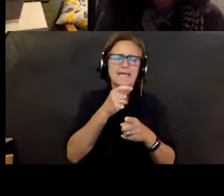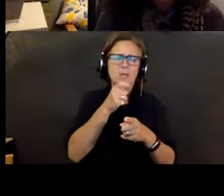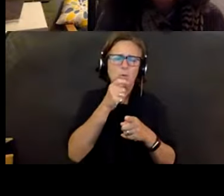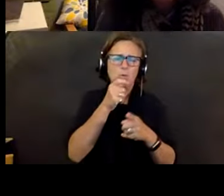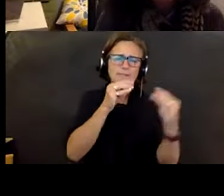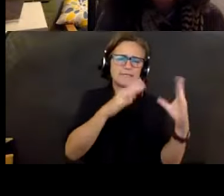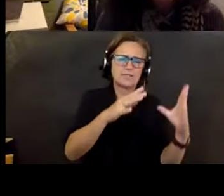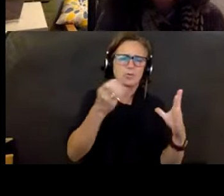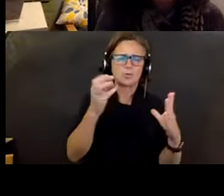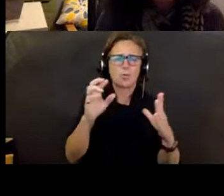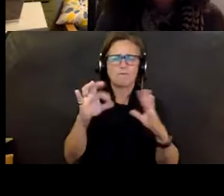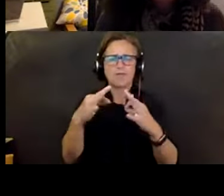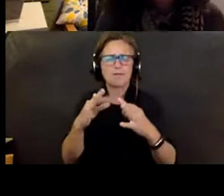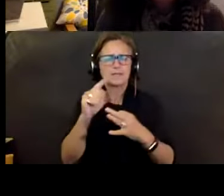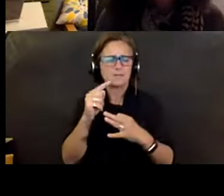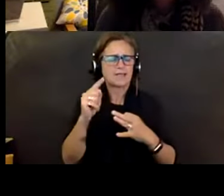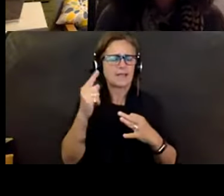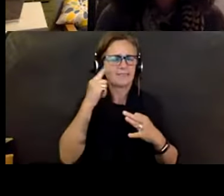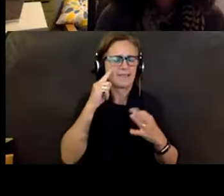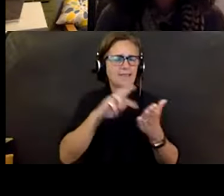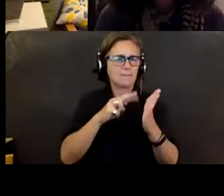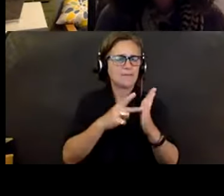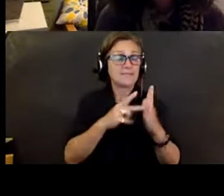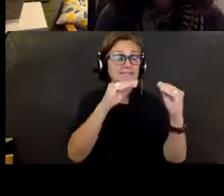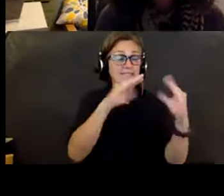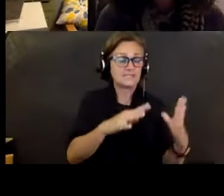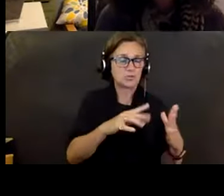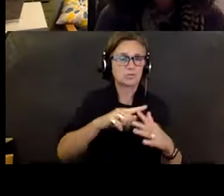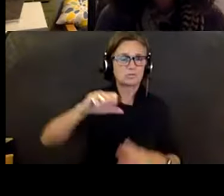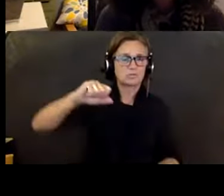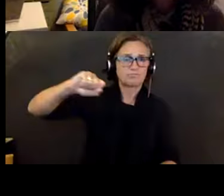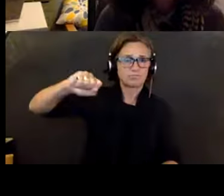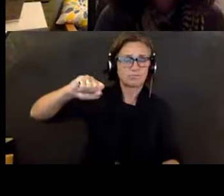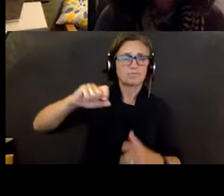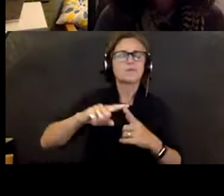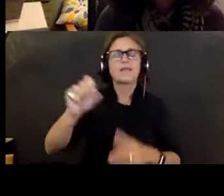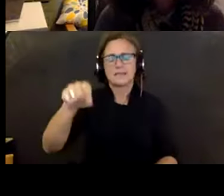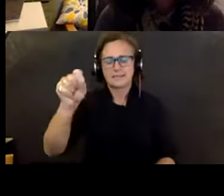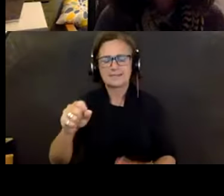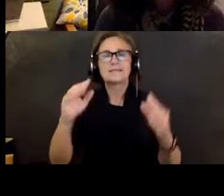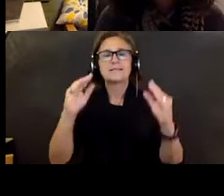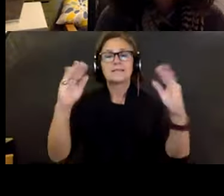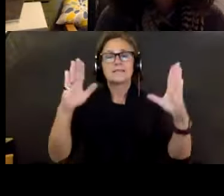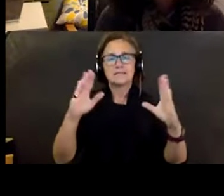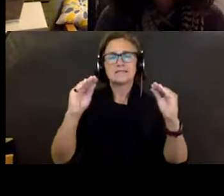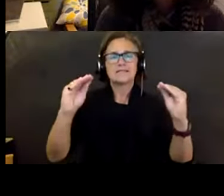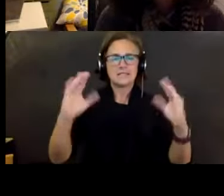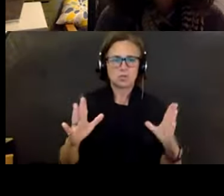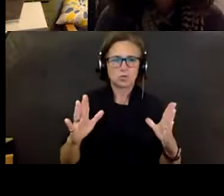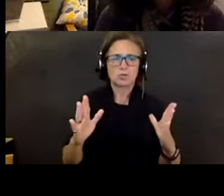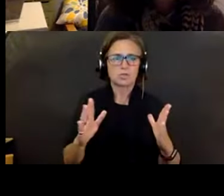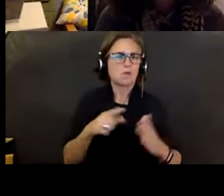any recommendations about how to help our educators feel more comfortable and about